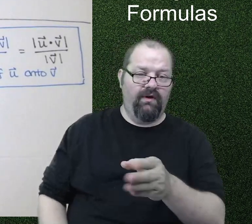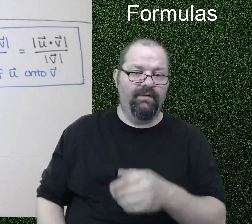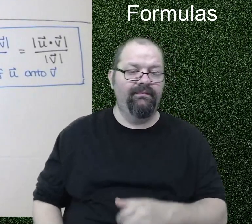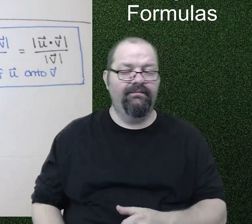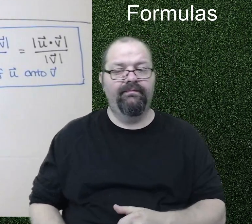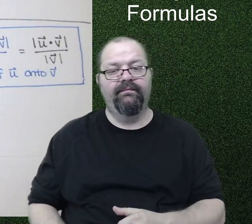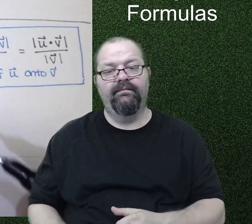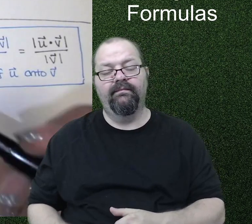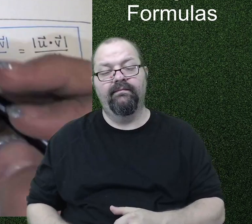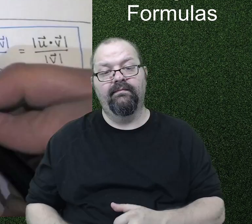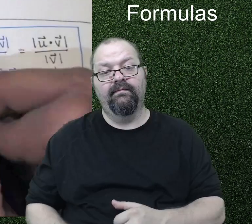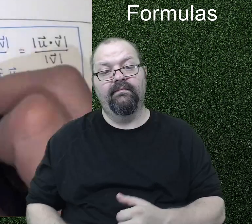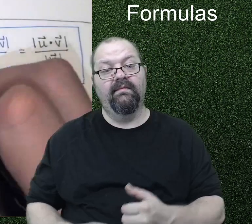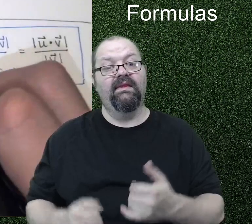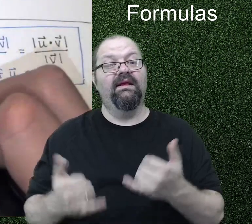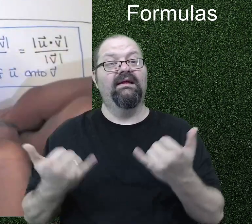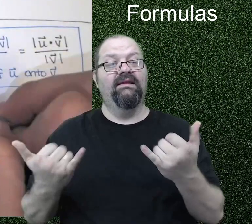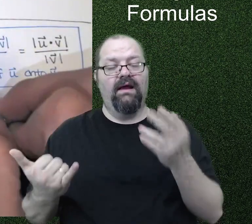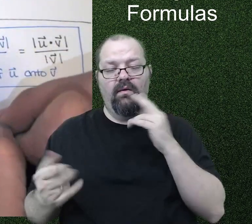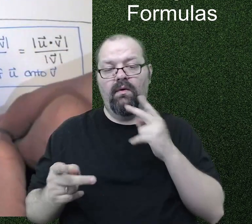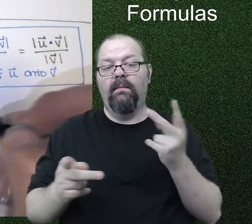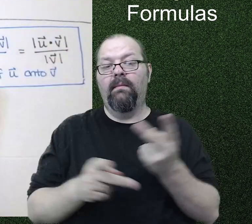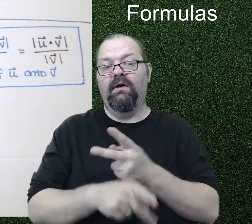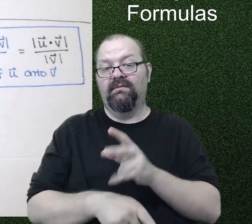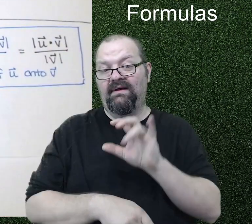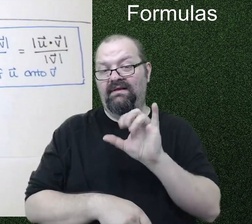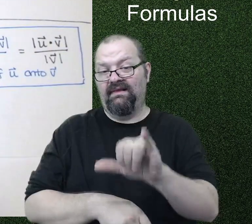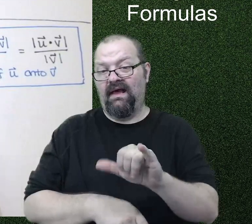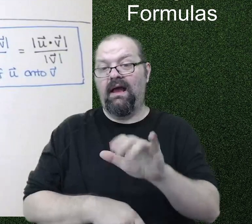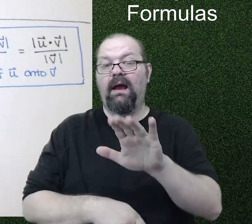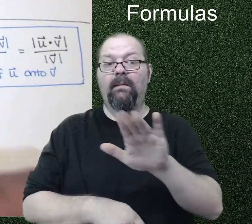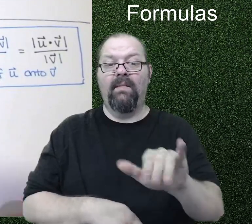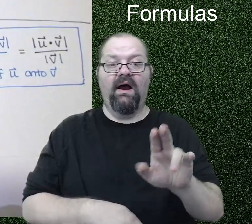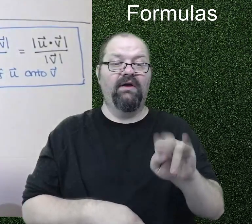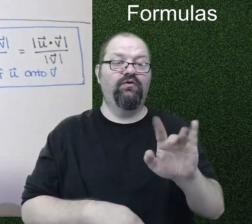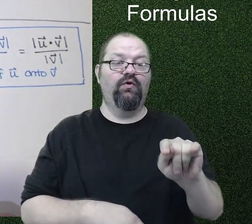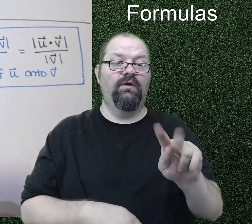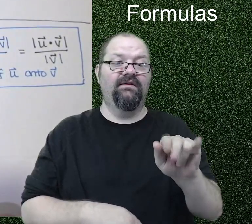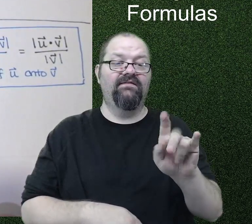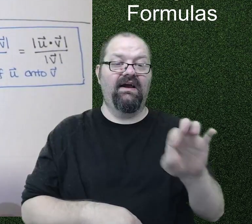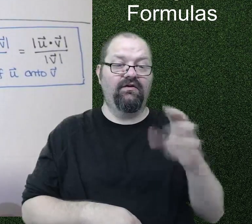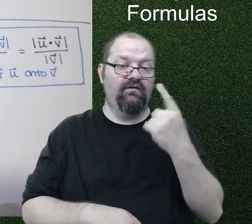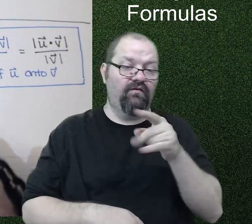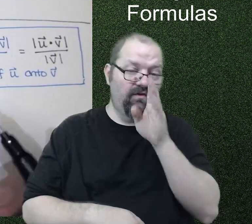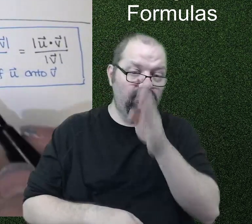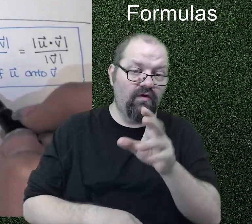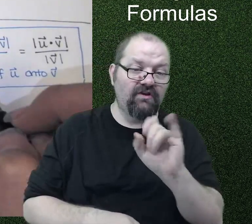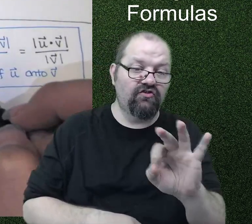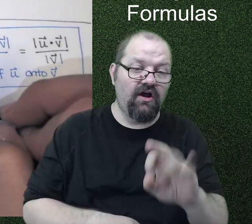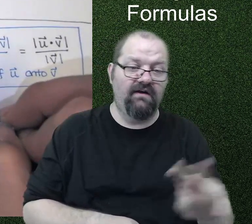And then I'm going to multiply that by the unit vector in the direction of v.